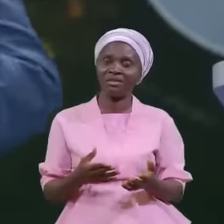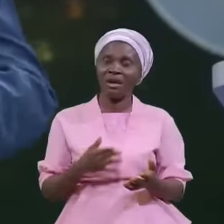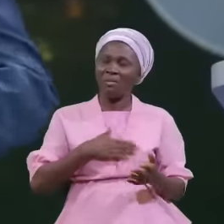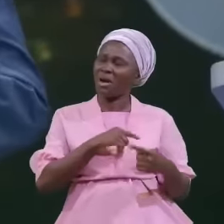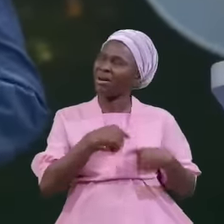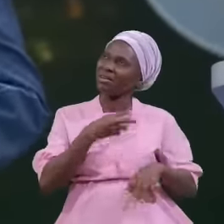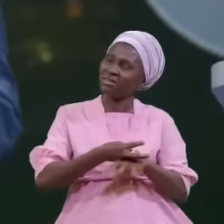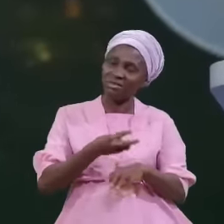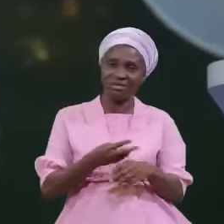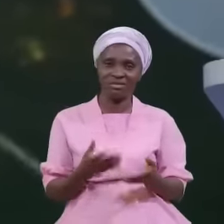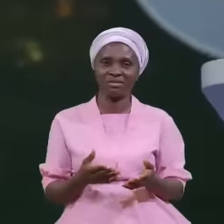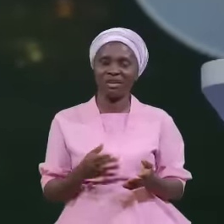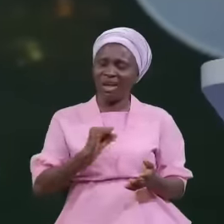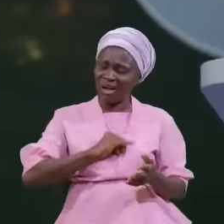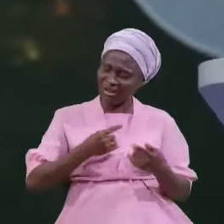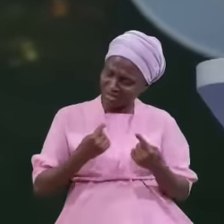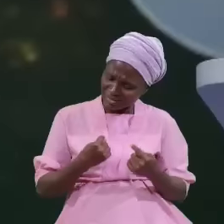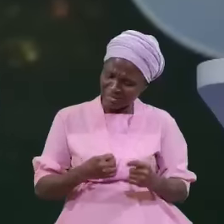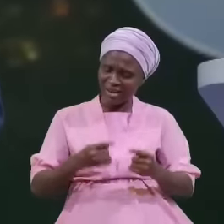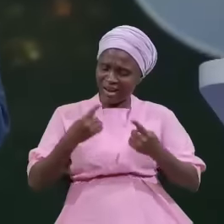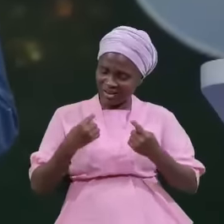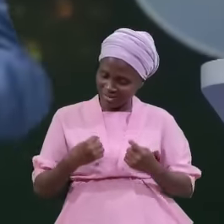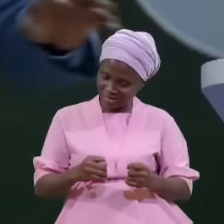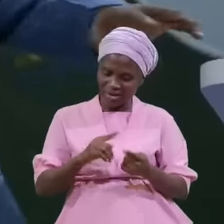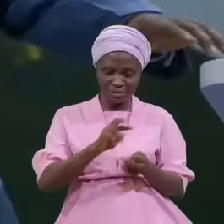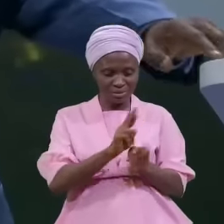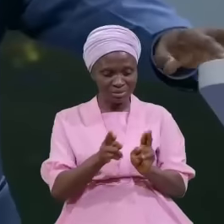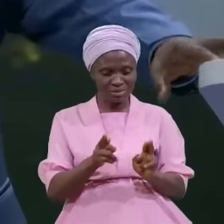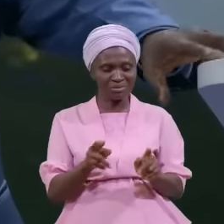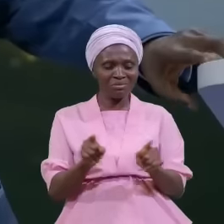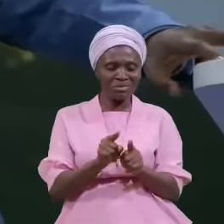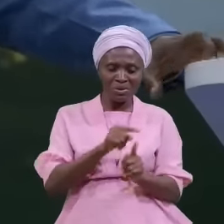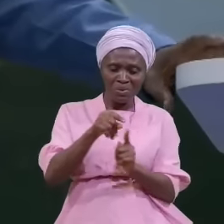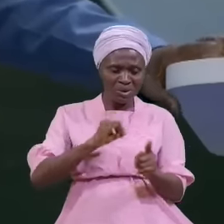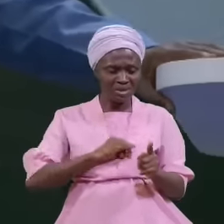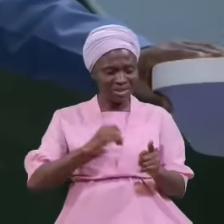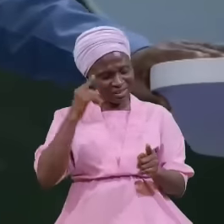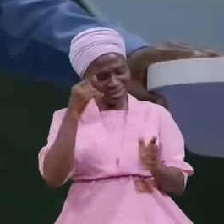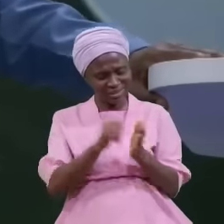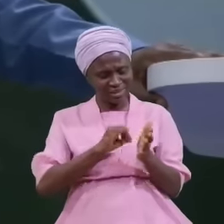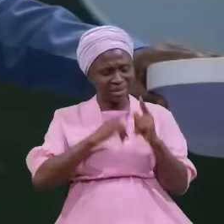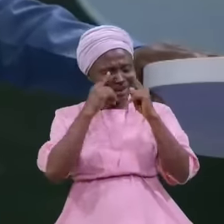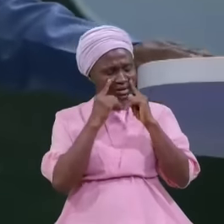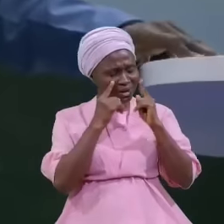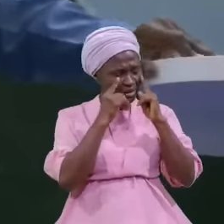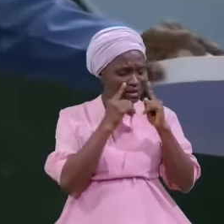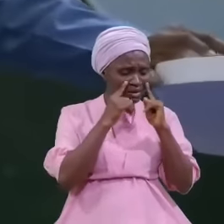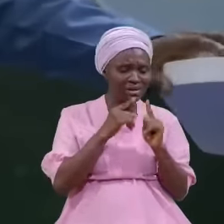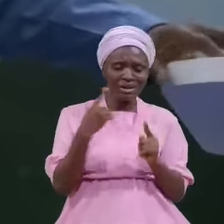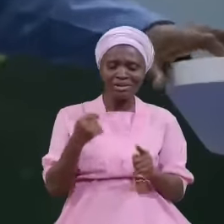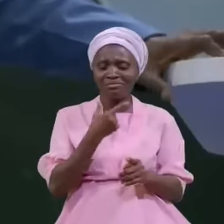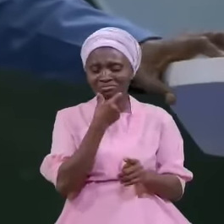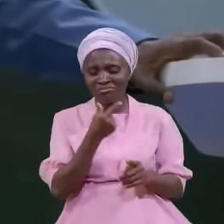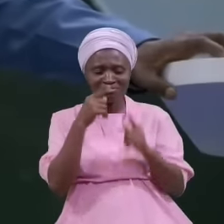I try to repent. Even when I think, I cry the crocodile tears. I don't mean those tears,